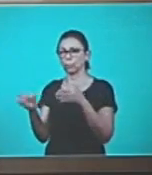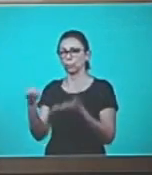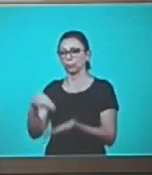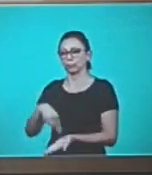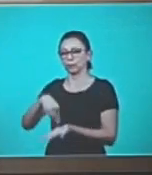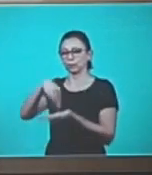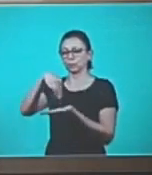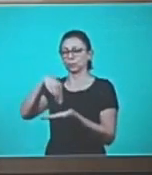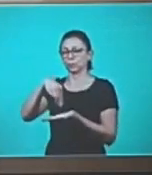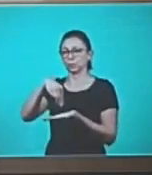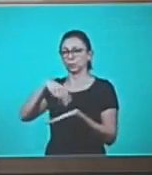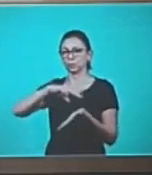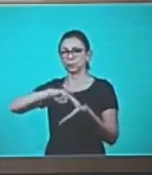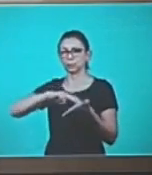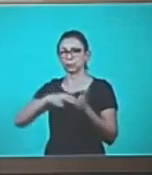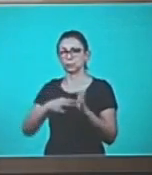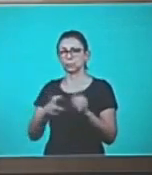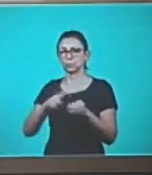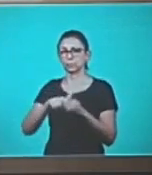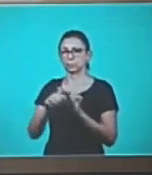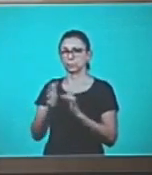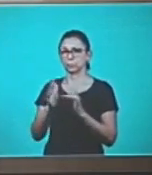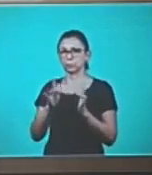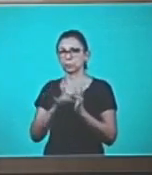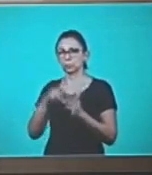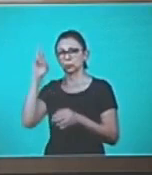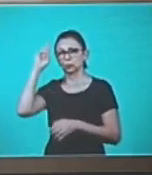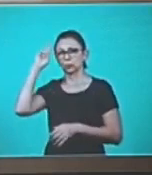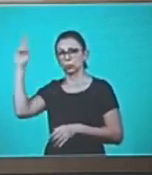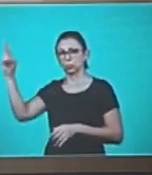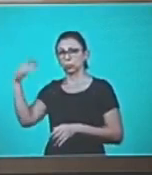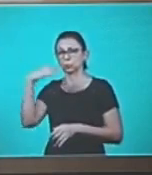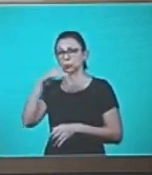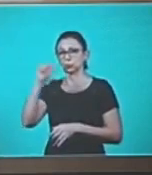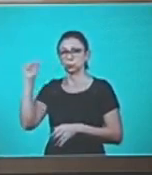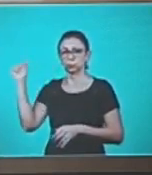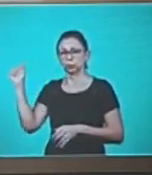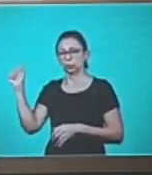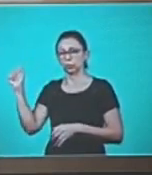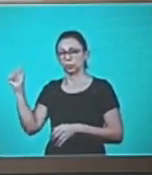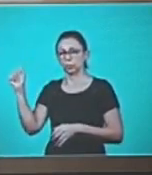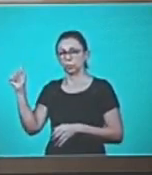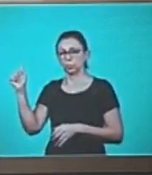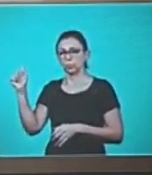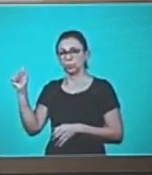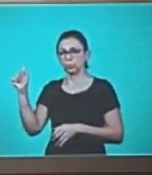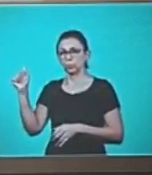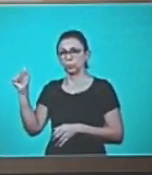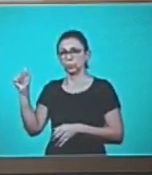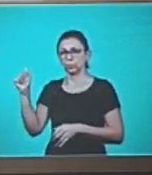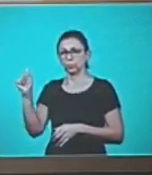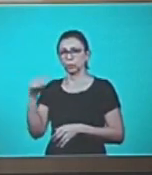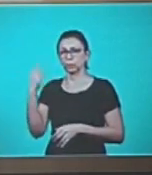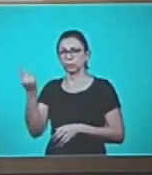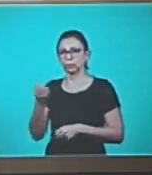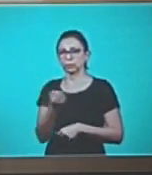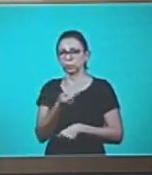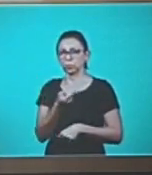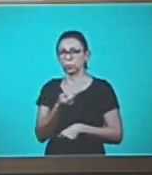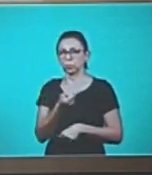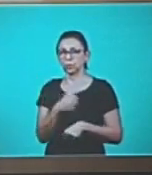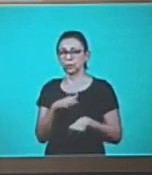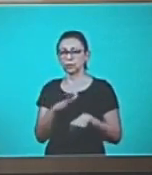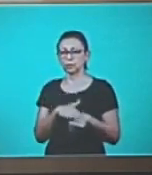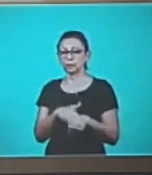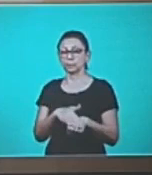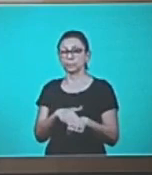by which we have been called, and we are giving account to that the Lord Jesus is coming.